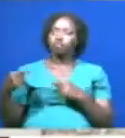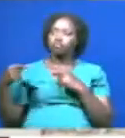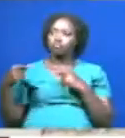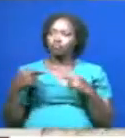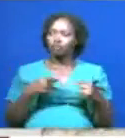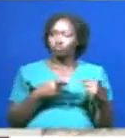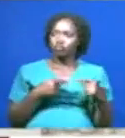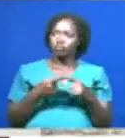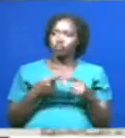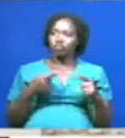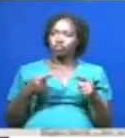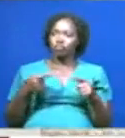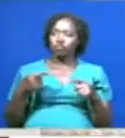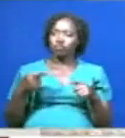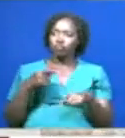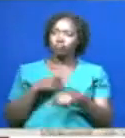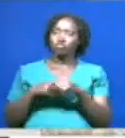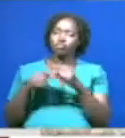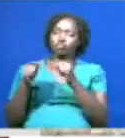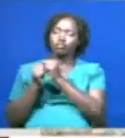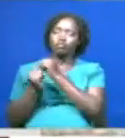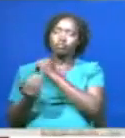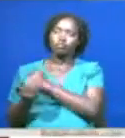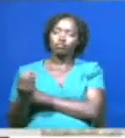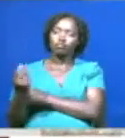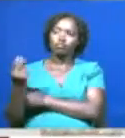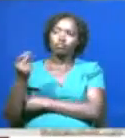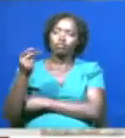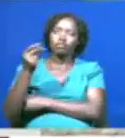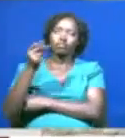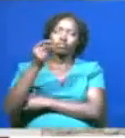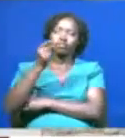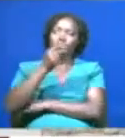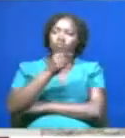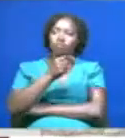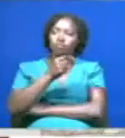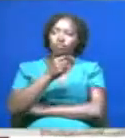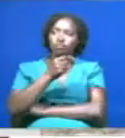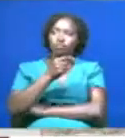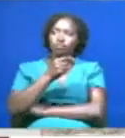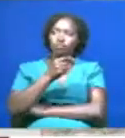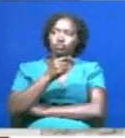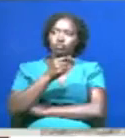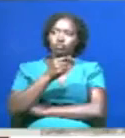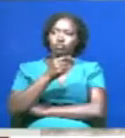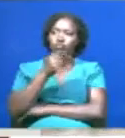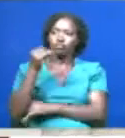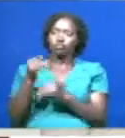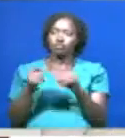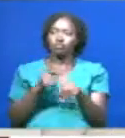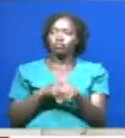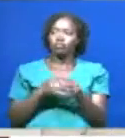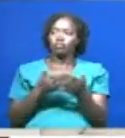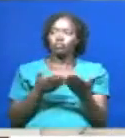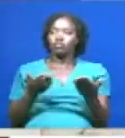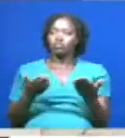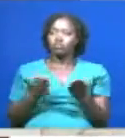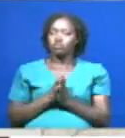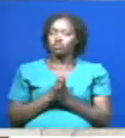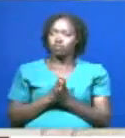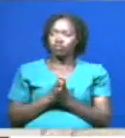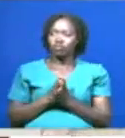about 10 a.m. You remember the last time we came to you live from these very streets, I had told, updated you that